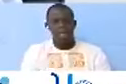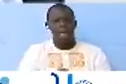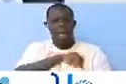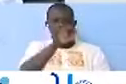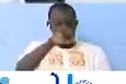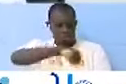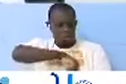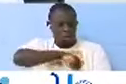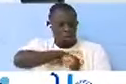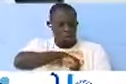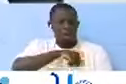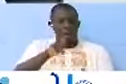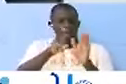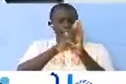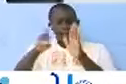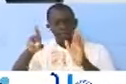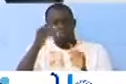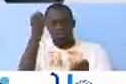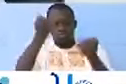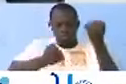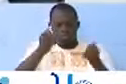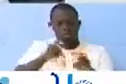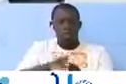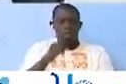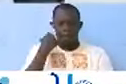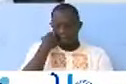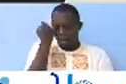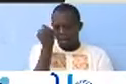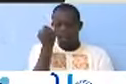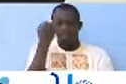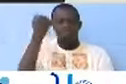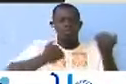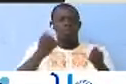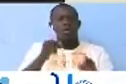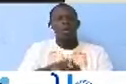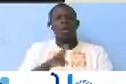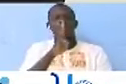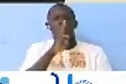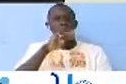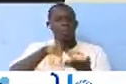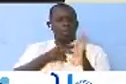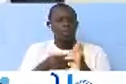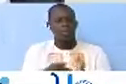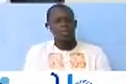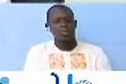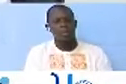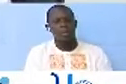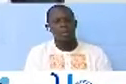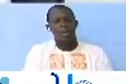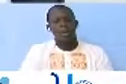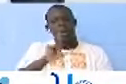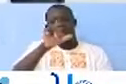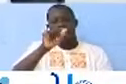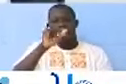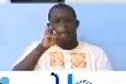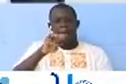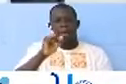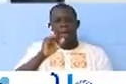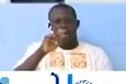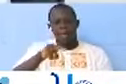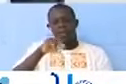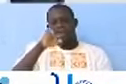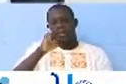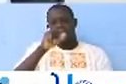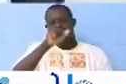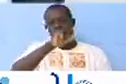And his own private car was a small one, a black one. Who are you referring to? Atele mujumati, ibe jumal la kumofo ka. Lamine Sanneh. Lamine Sanneh, I'm talking